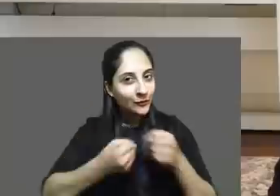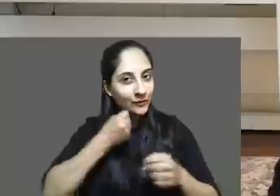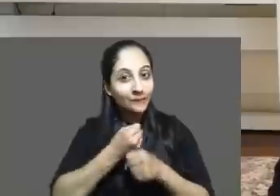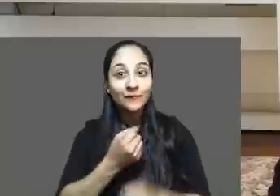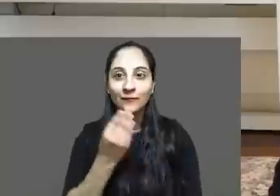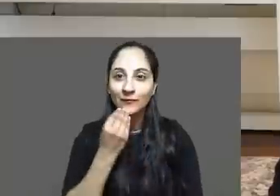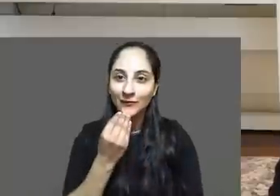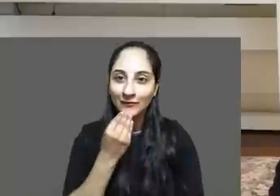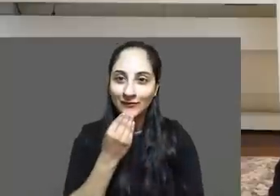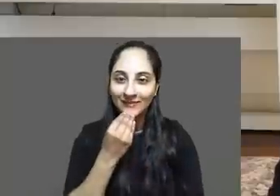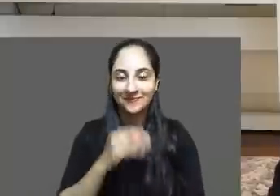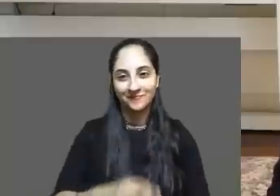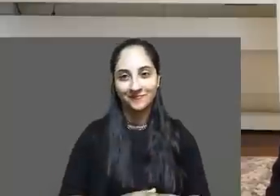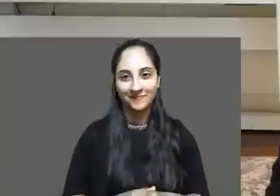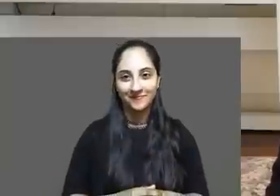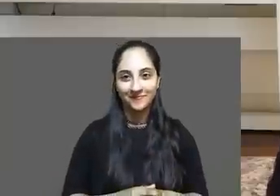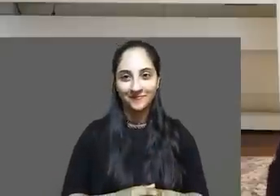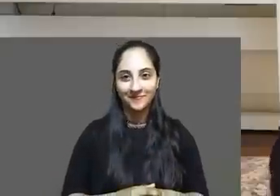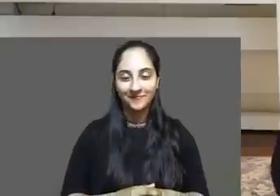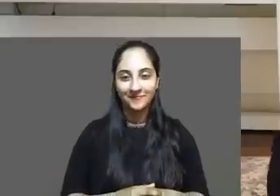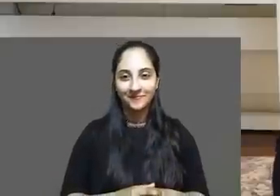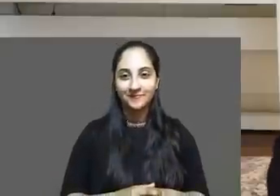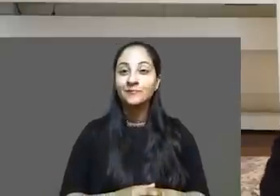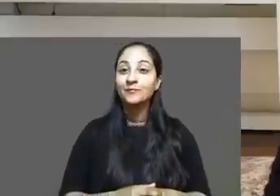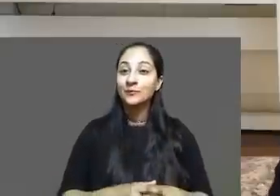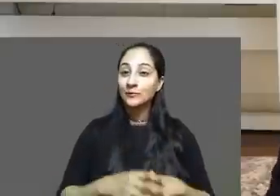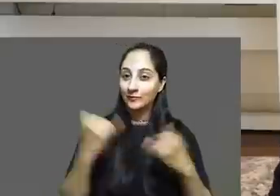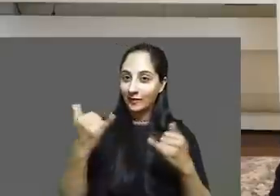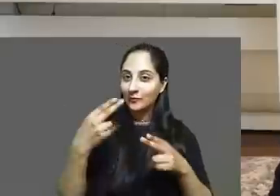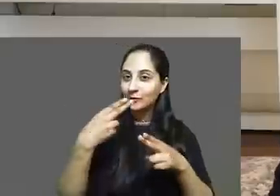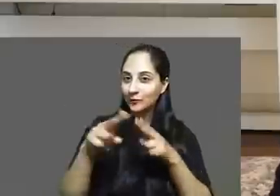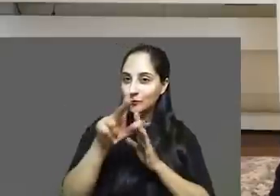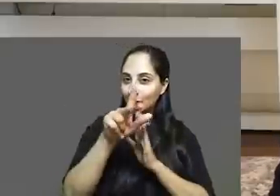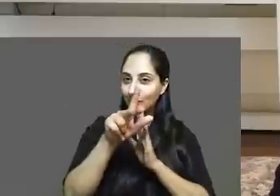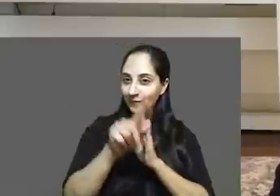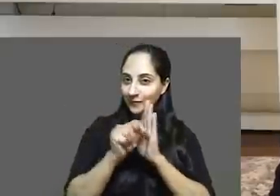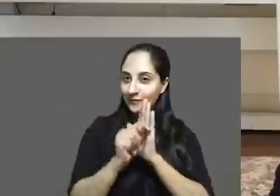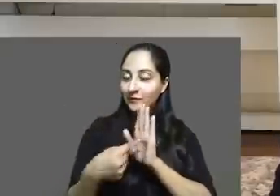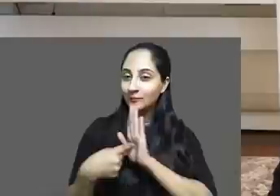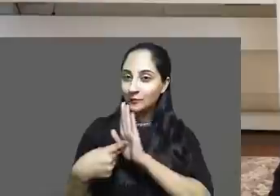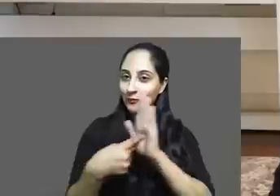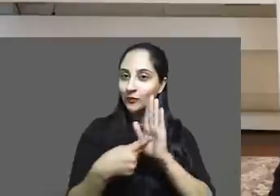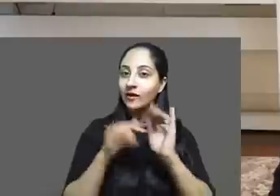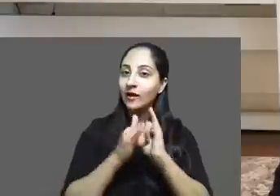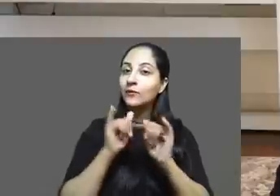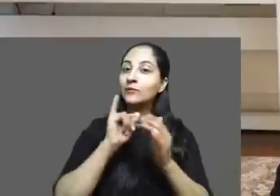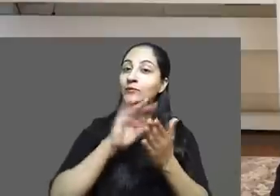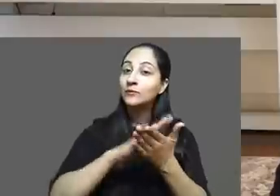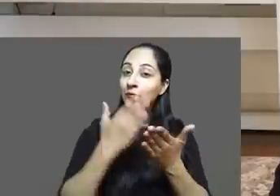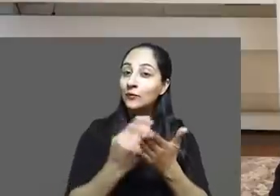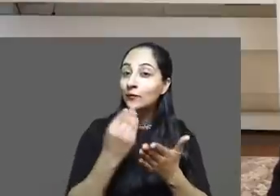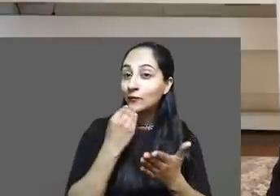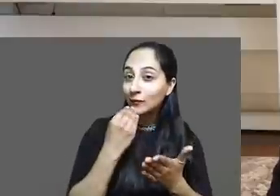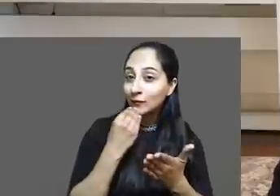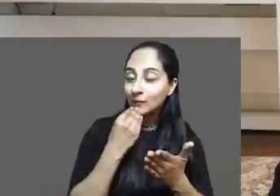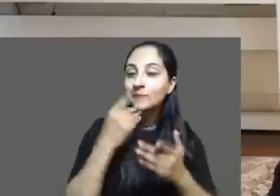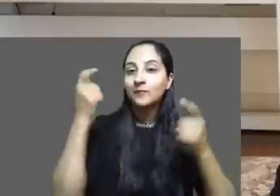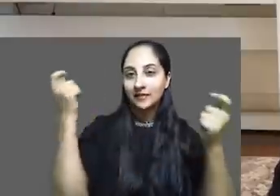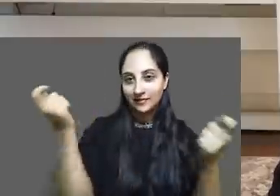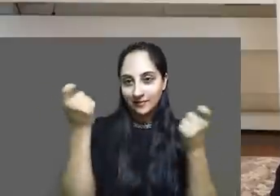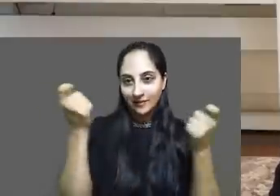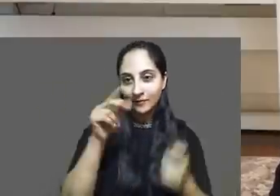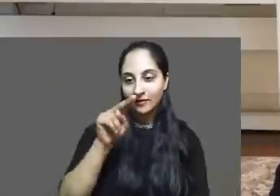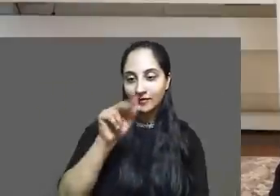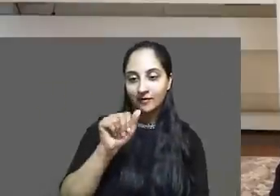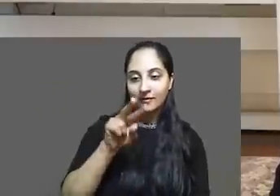course, so you know the answer, it's food. Well, to celebrate the Kushali and Nowruz cuisine, we have got that covered for you too. Take a look